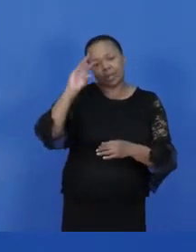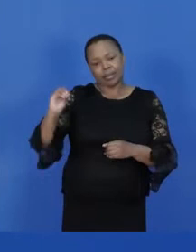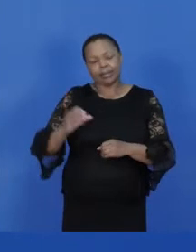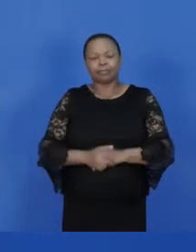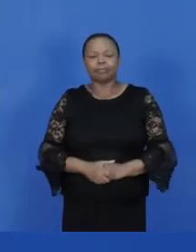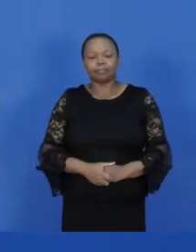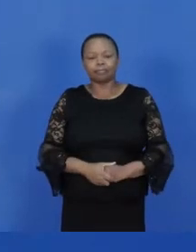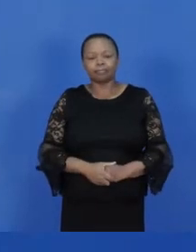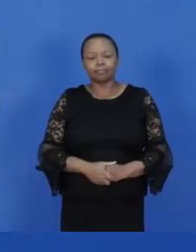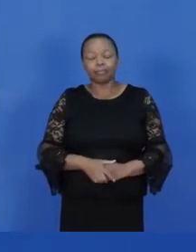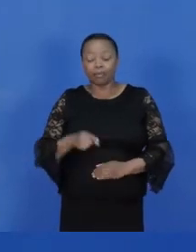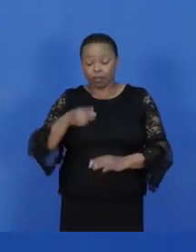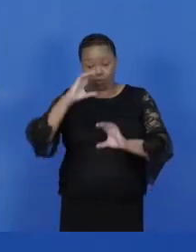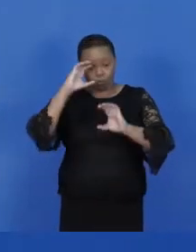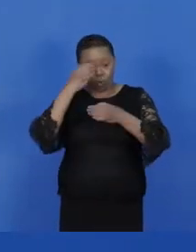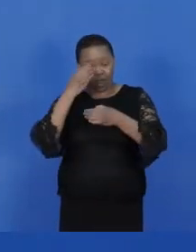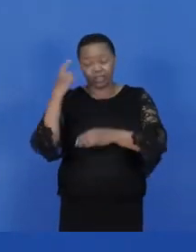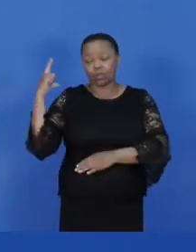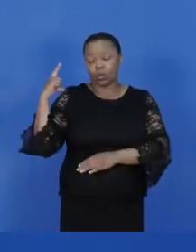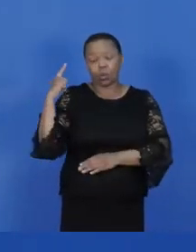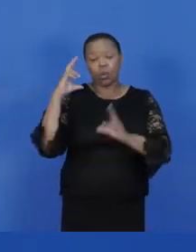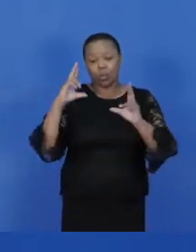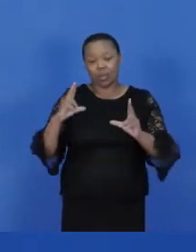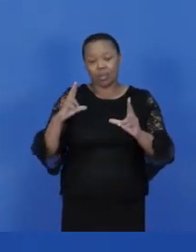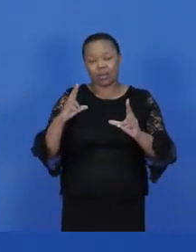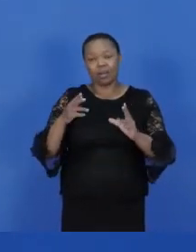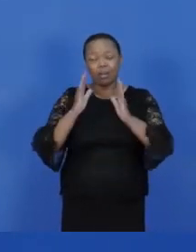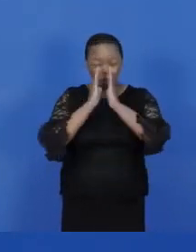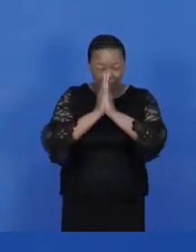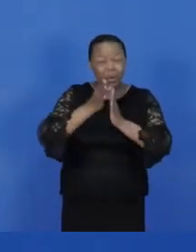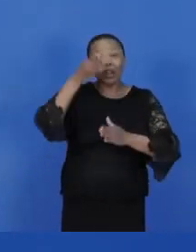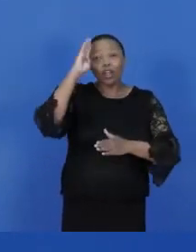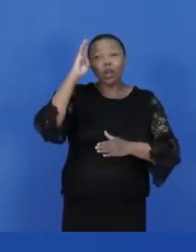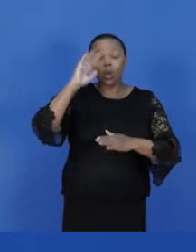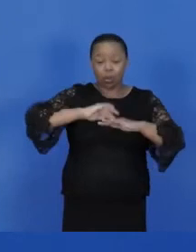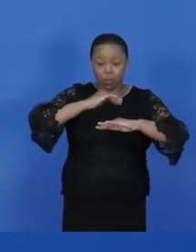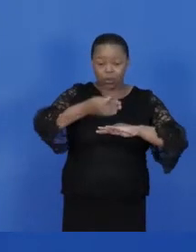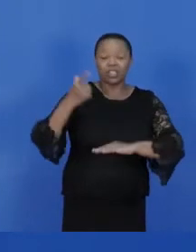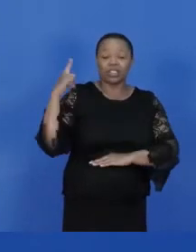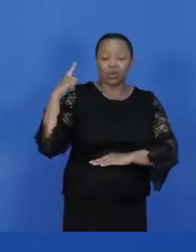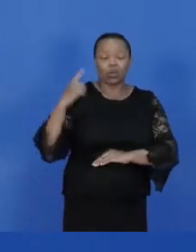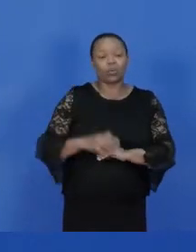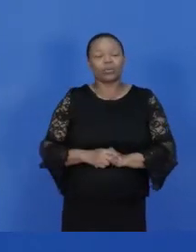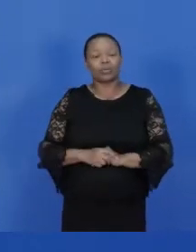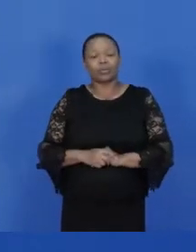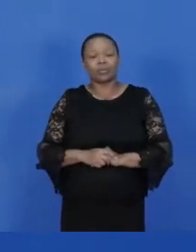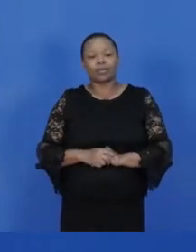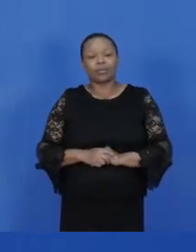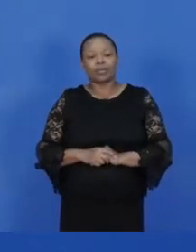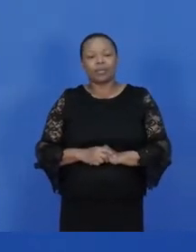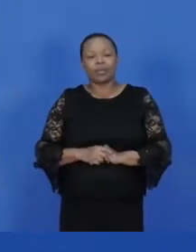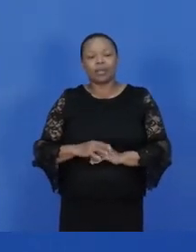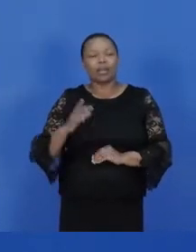Translation. And this is now focusing on the elderly. We pray God's protection upon the elderly. The Bible says, no longer will babies